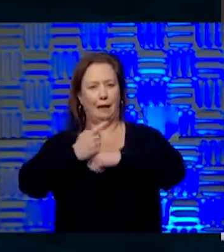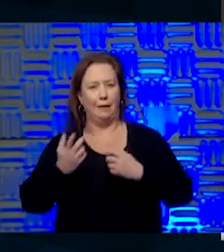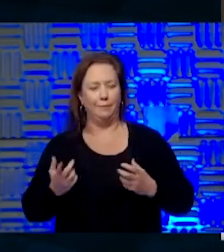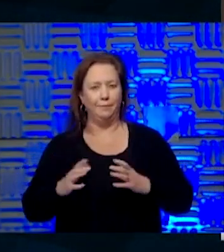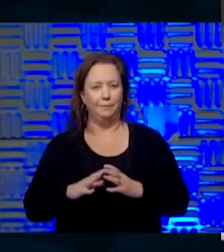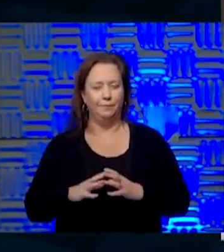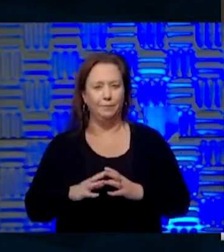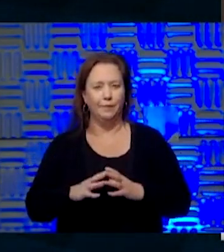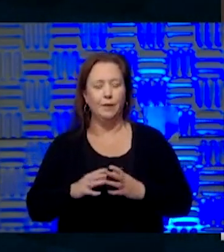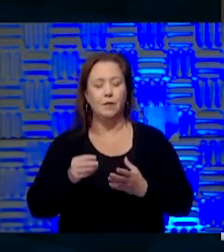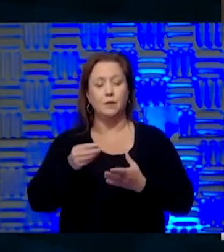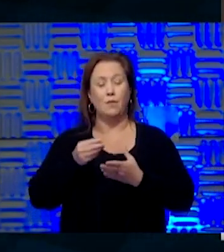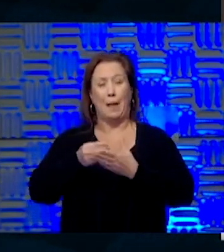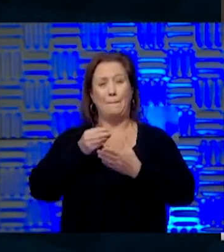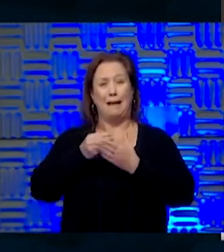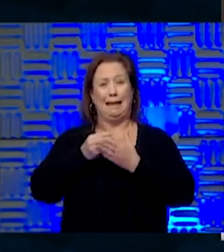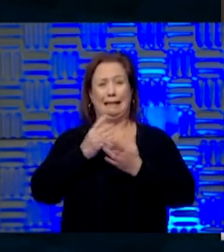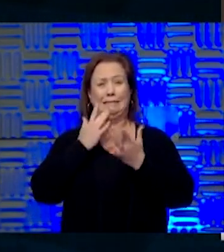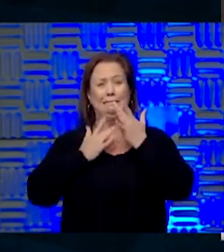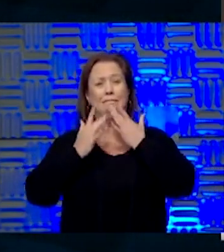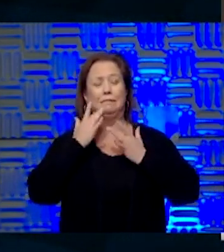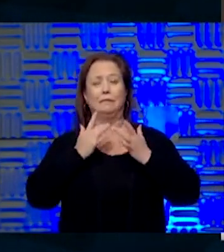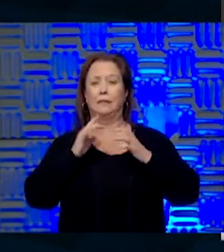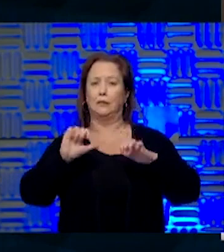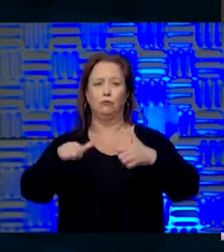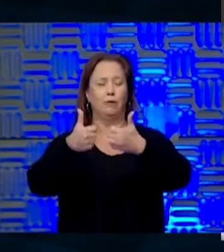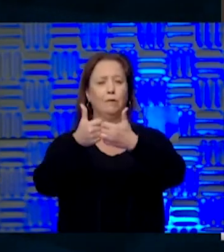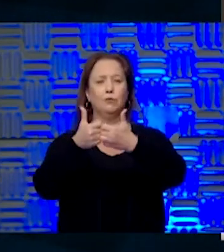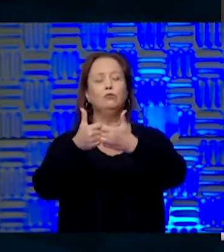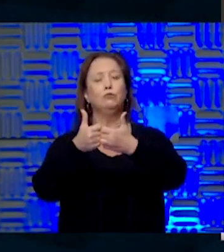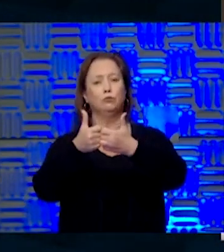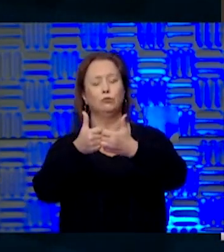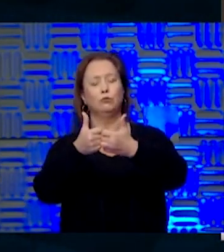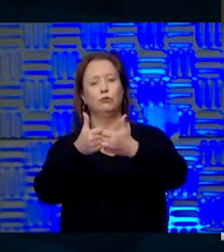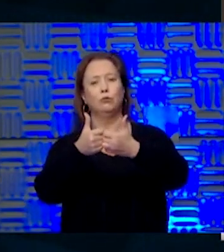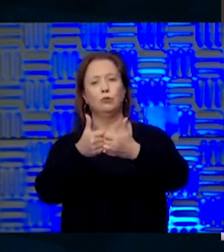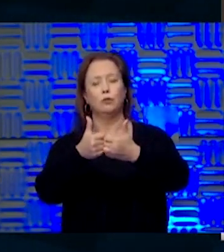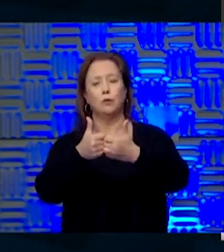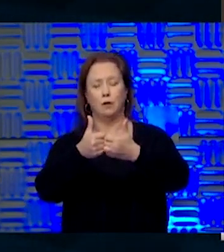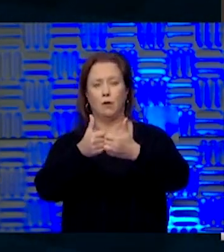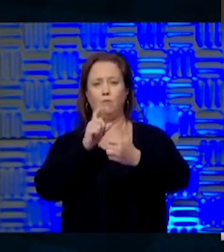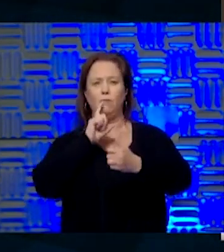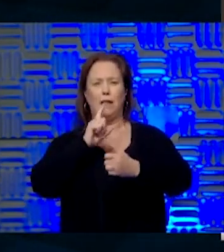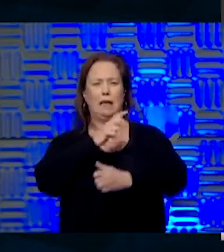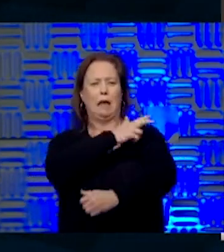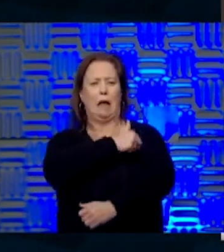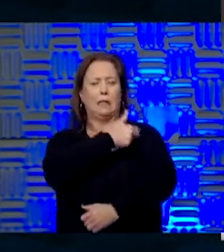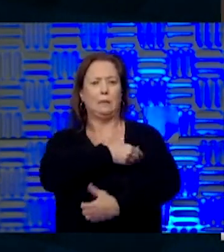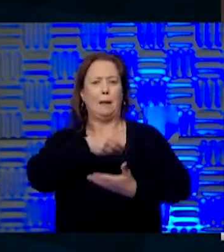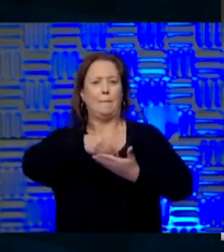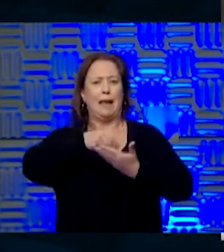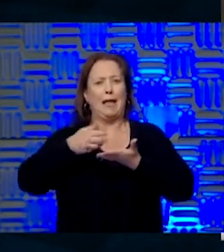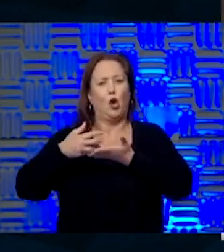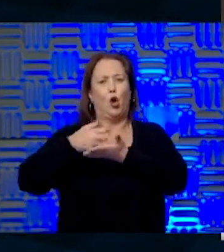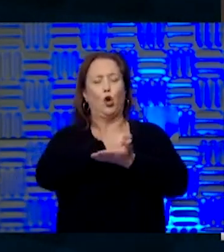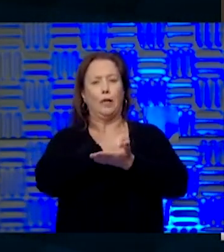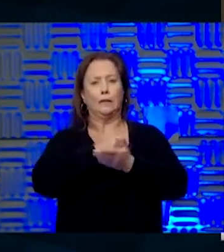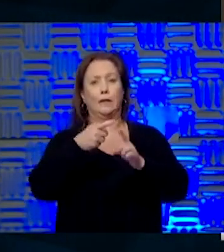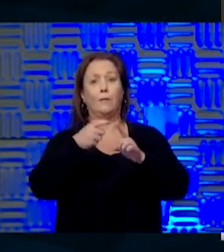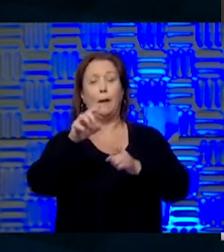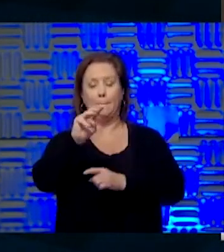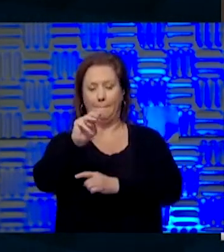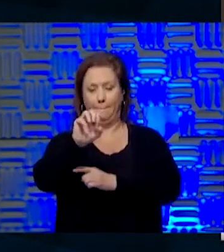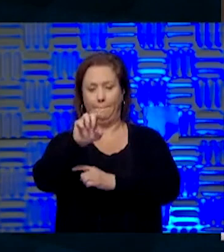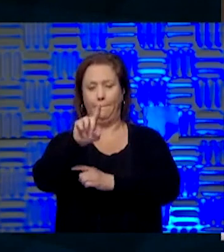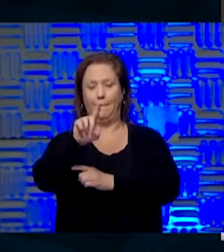margins are a challenge. A significant part of hospital revenue in Kansas comes from Medicare